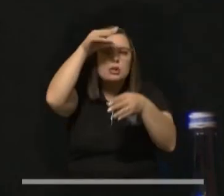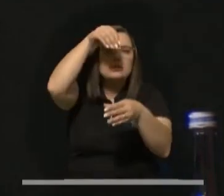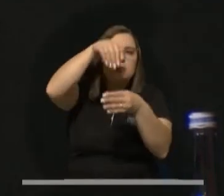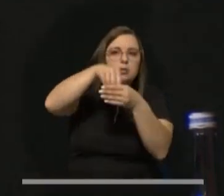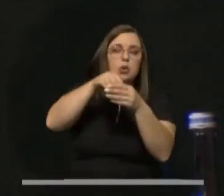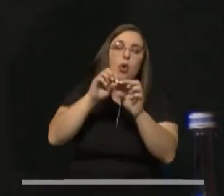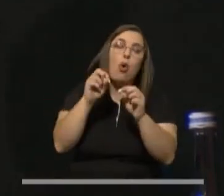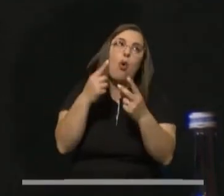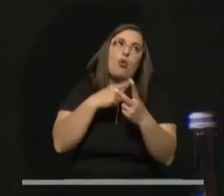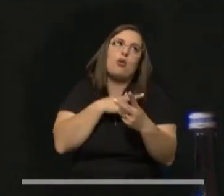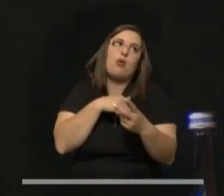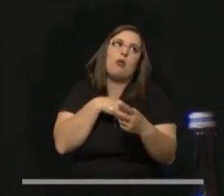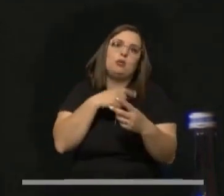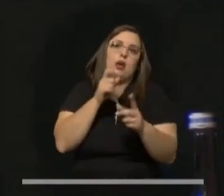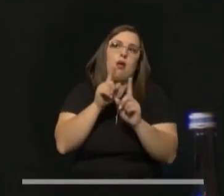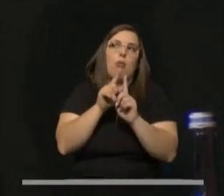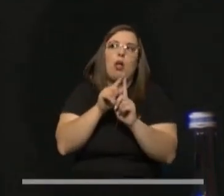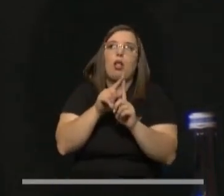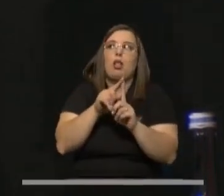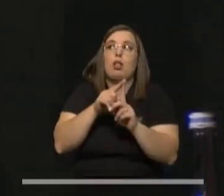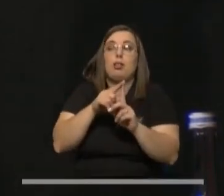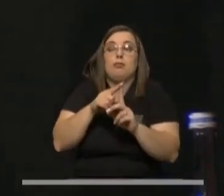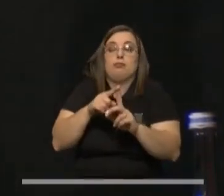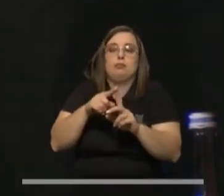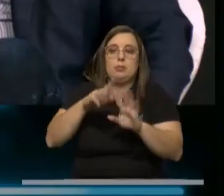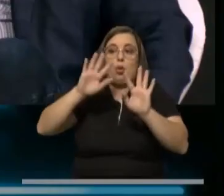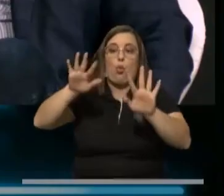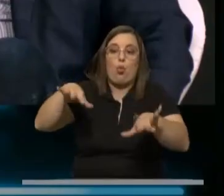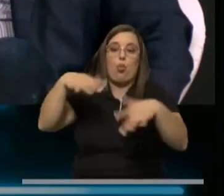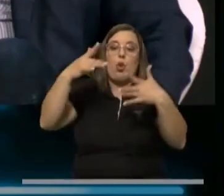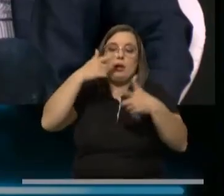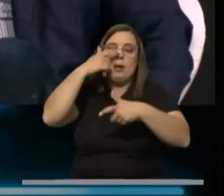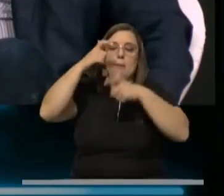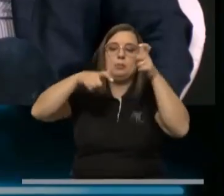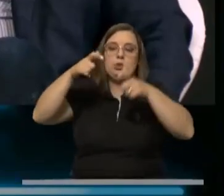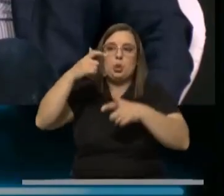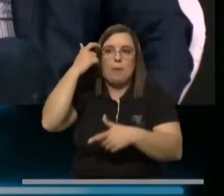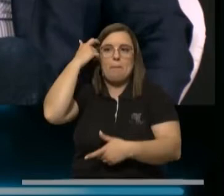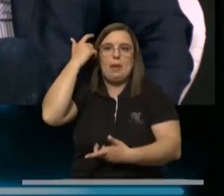in the best way possible in democracy? Are we leaving this,